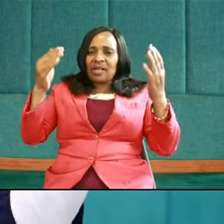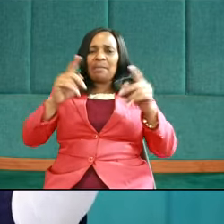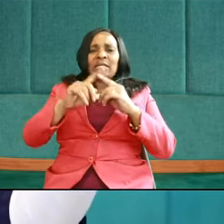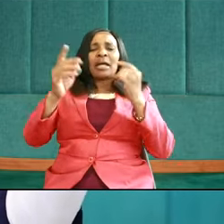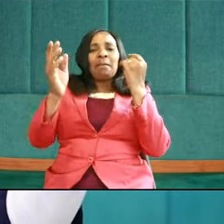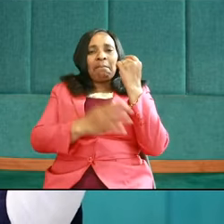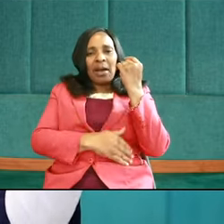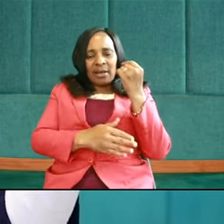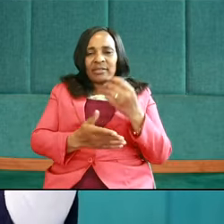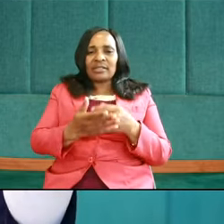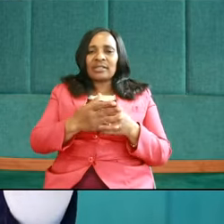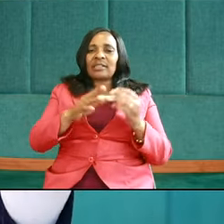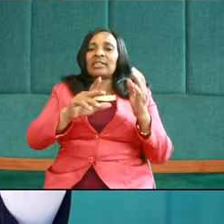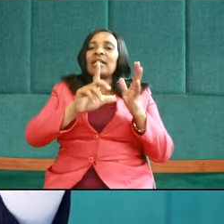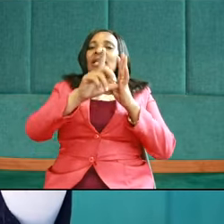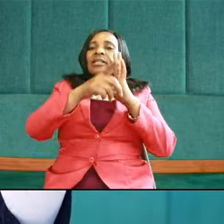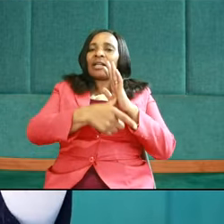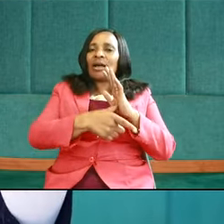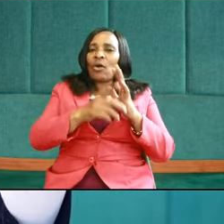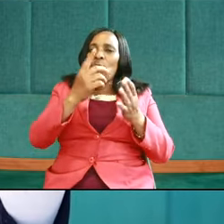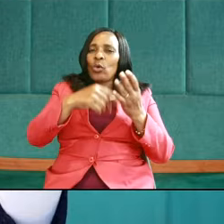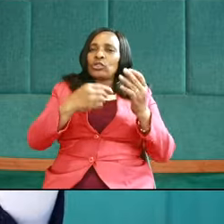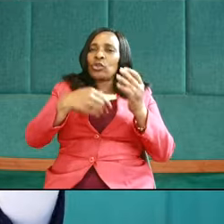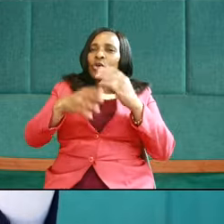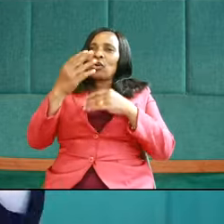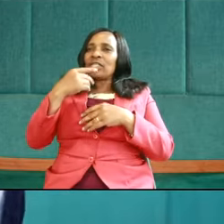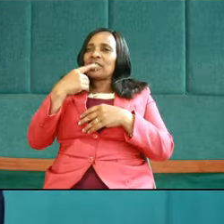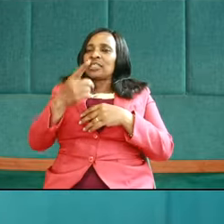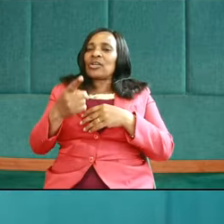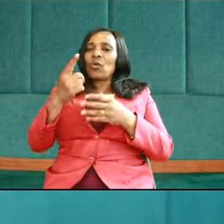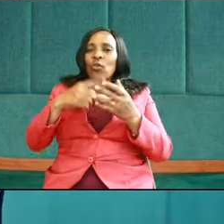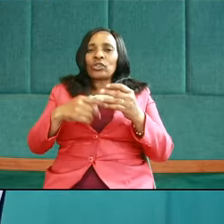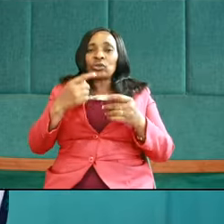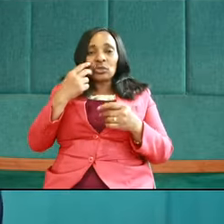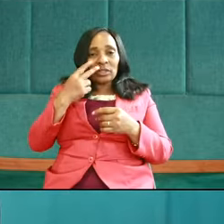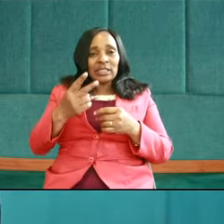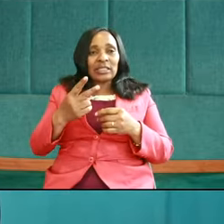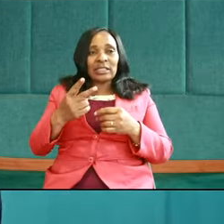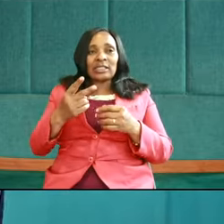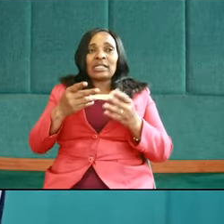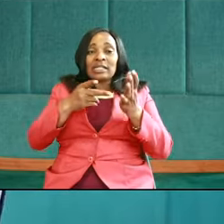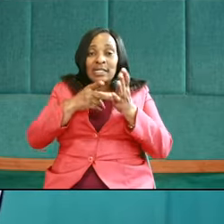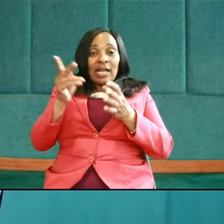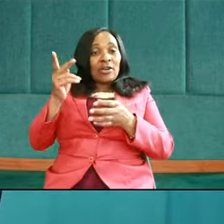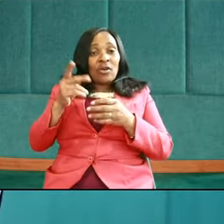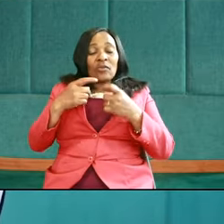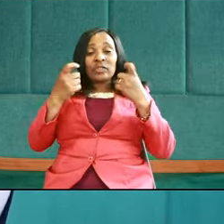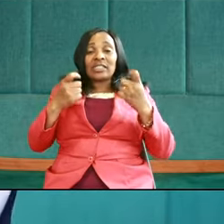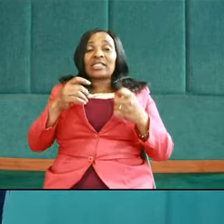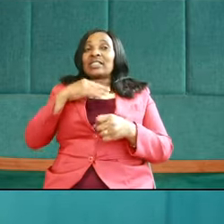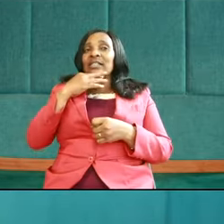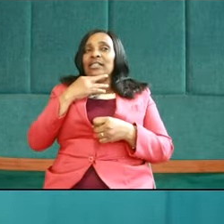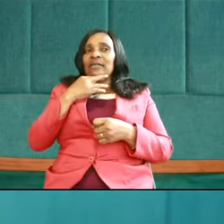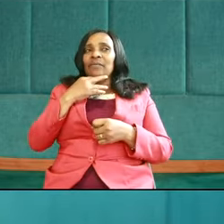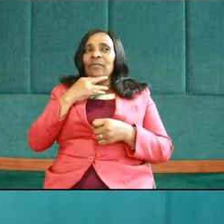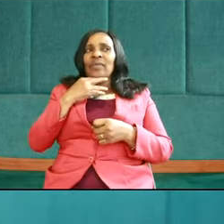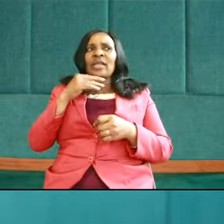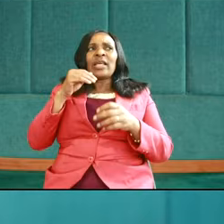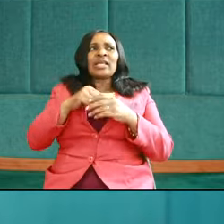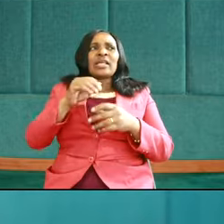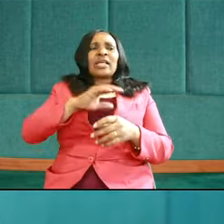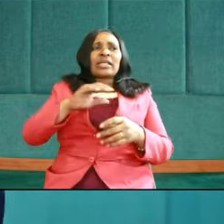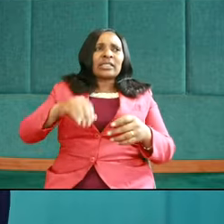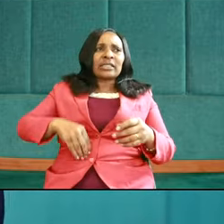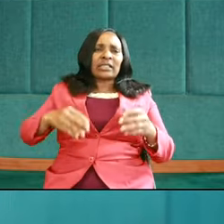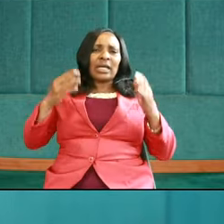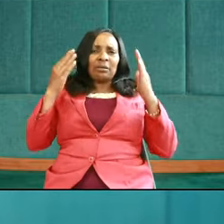consequences in the afterlife. And what God says is, what you sin, the wages of sin is death. So in the Christian